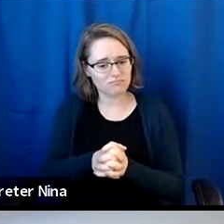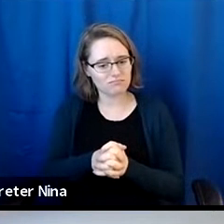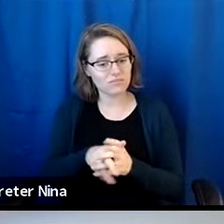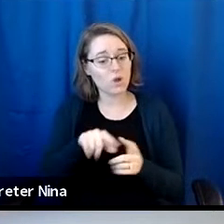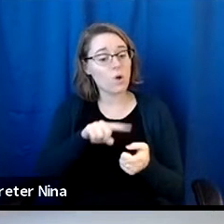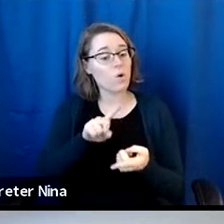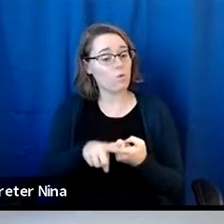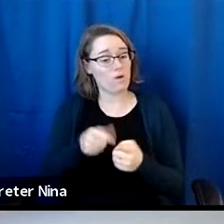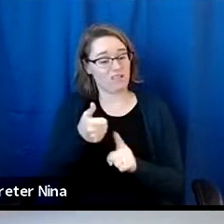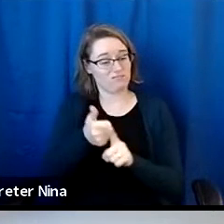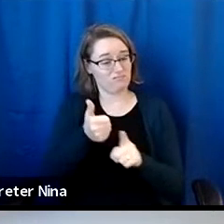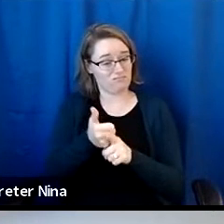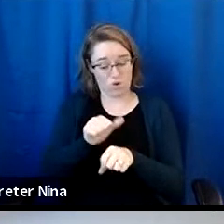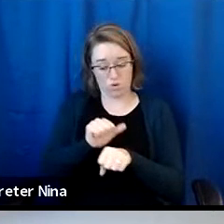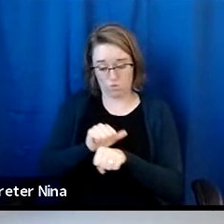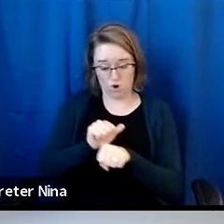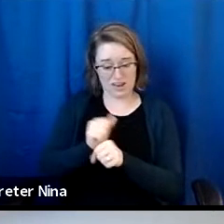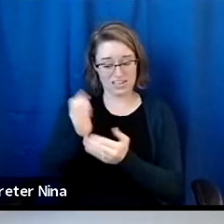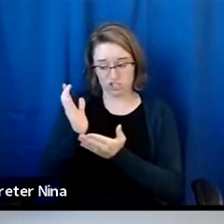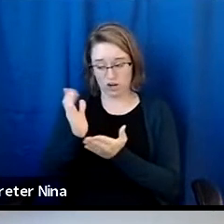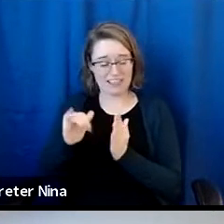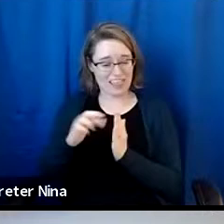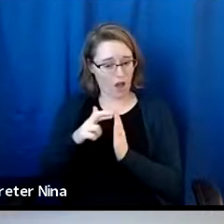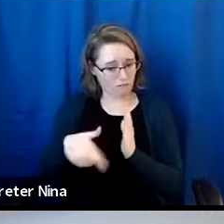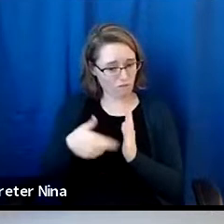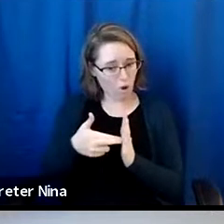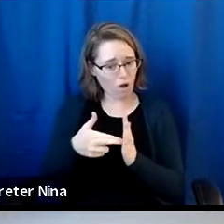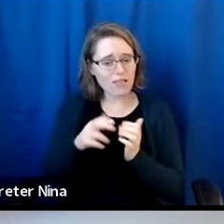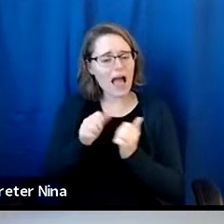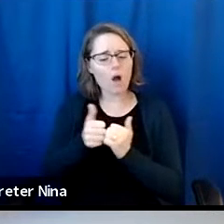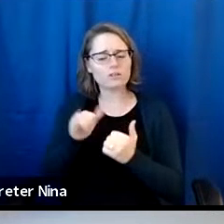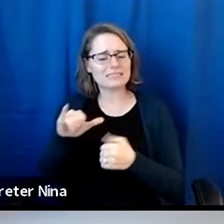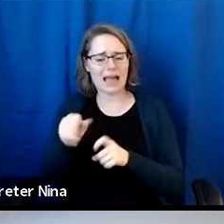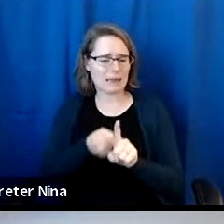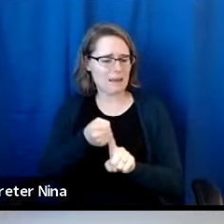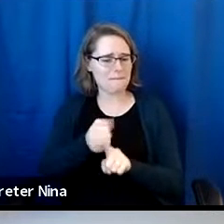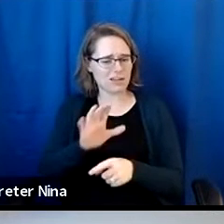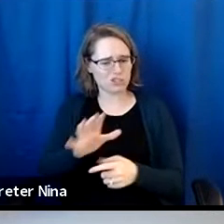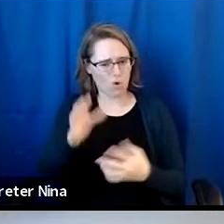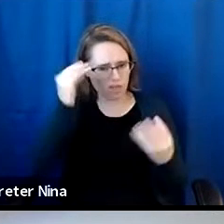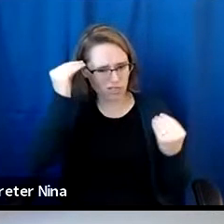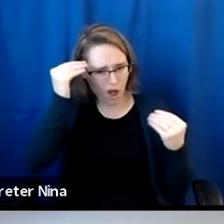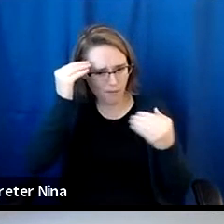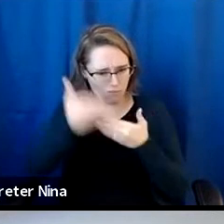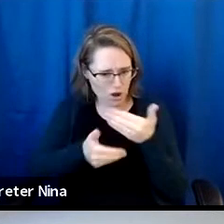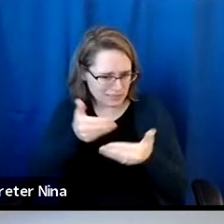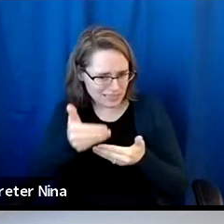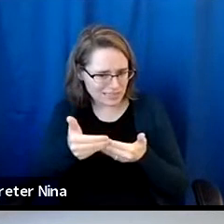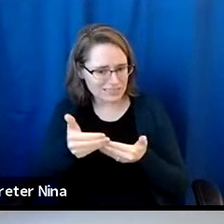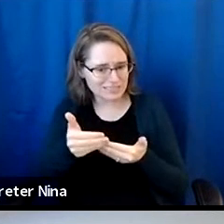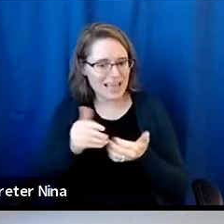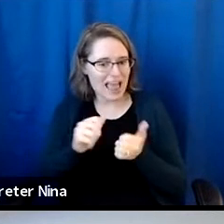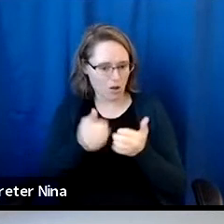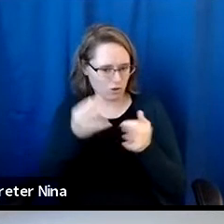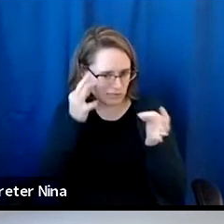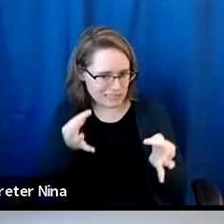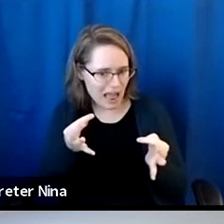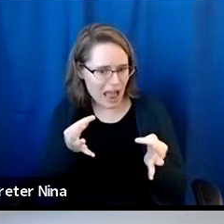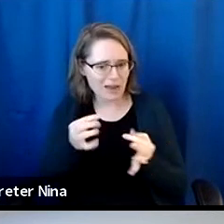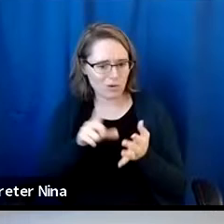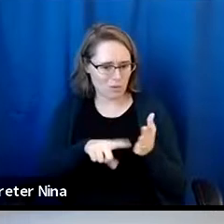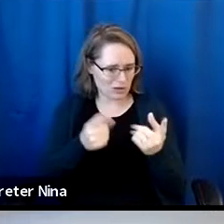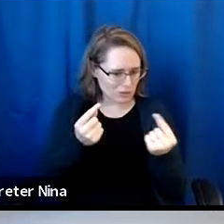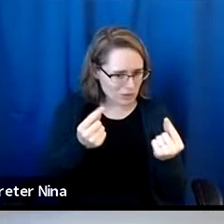serving in this role, how does that impact your thought processes? what you do, how you